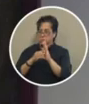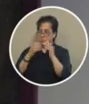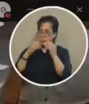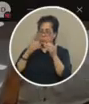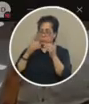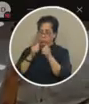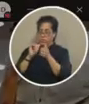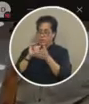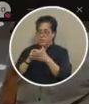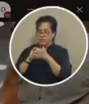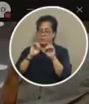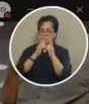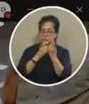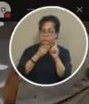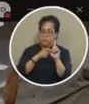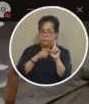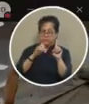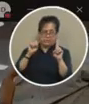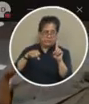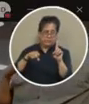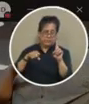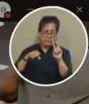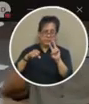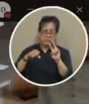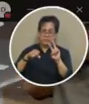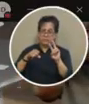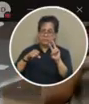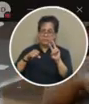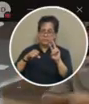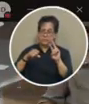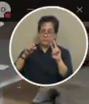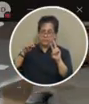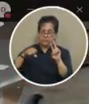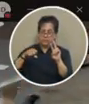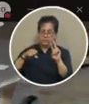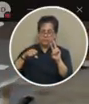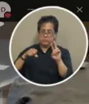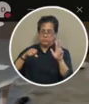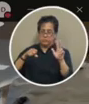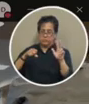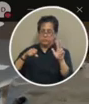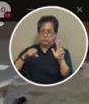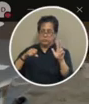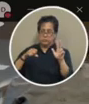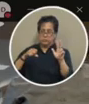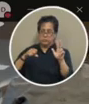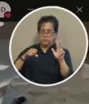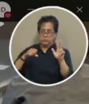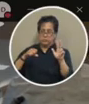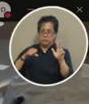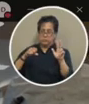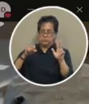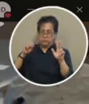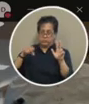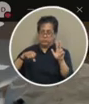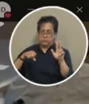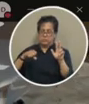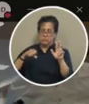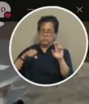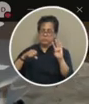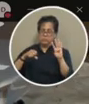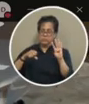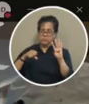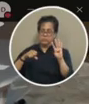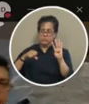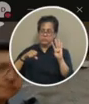Schwartzbein, Aye. Anello, Aye. Hernandez, Yes.